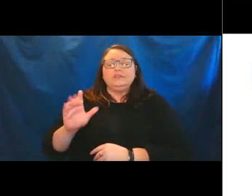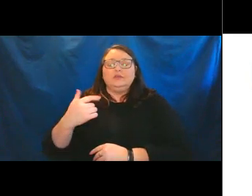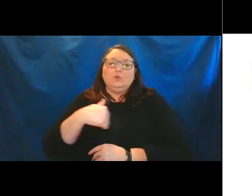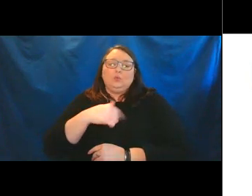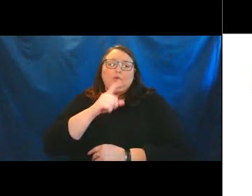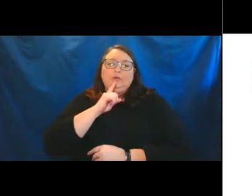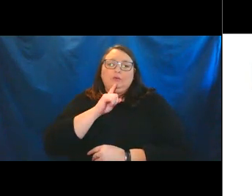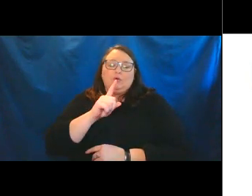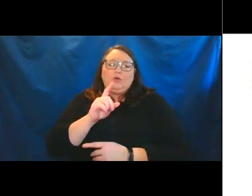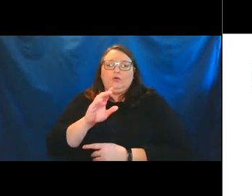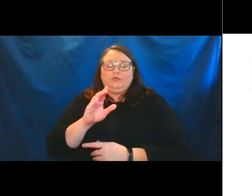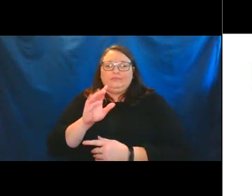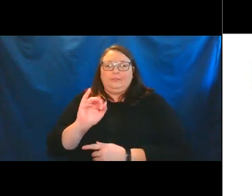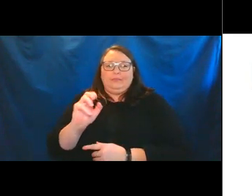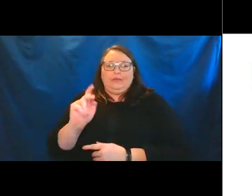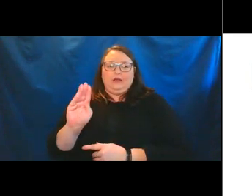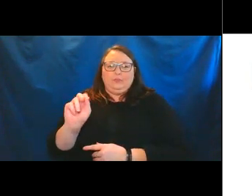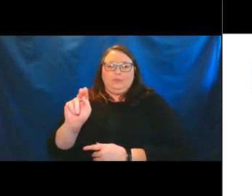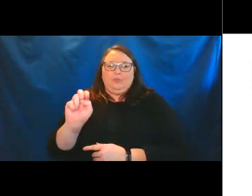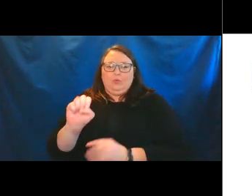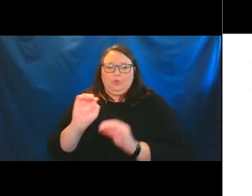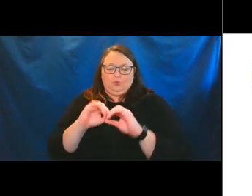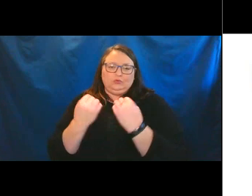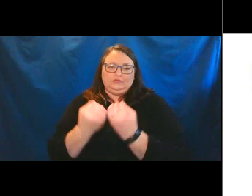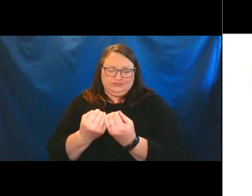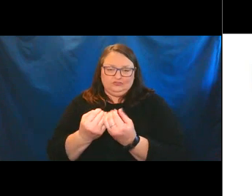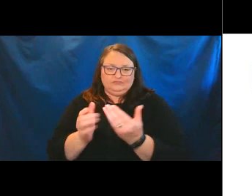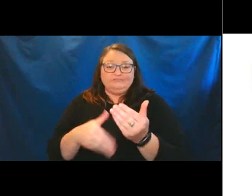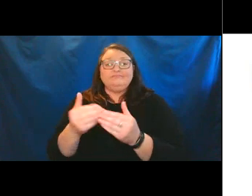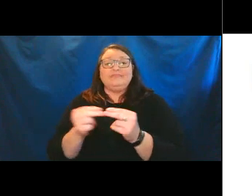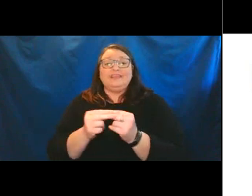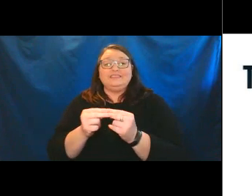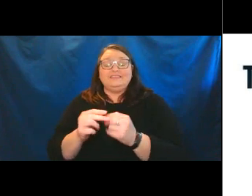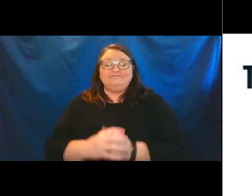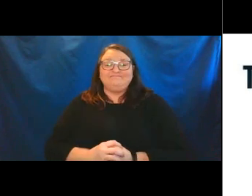backbone organization. Next slide.